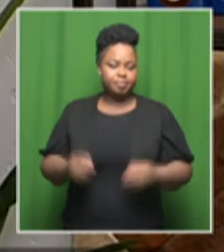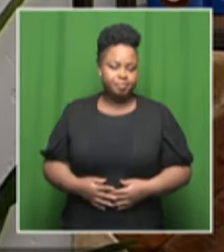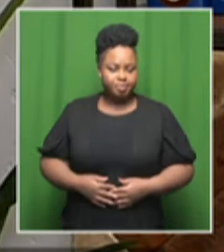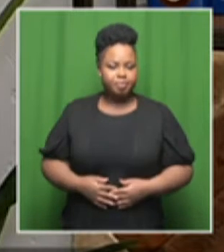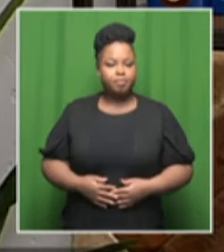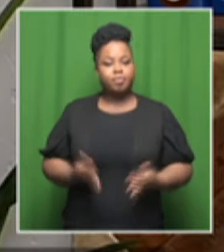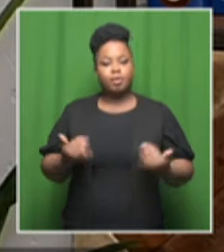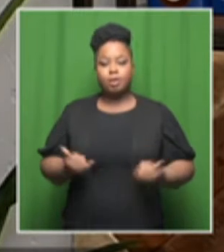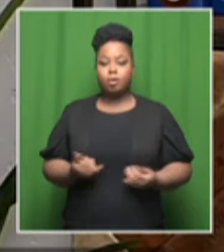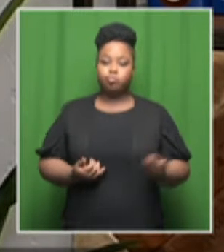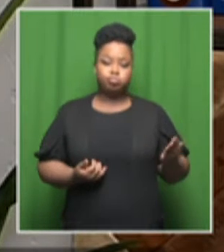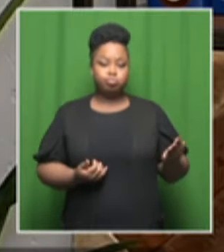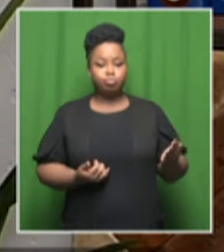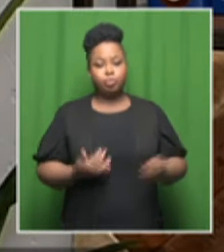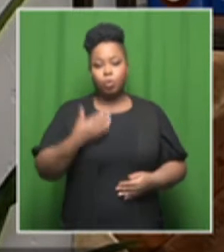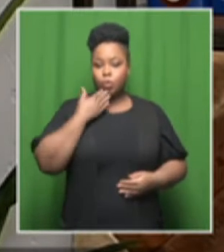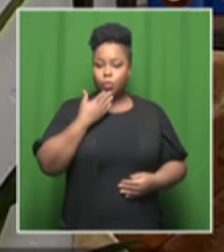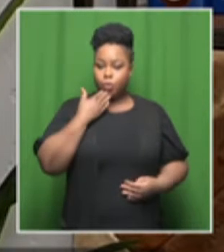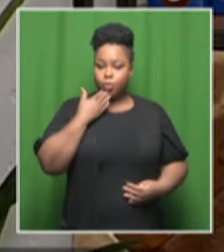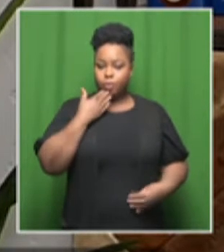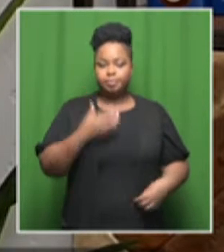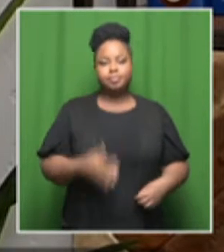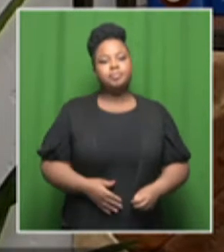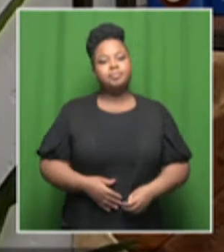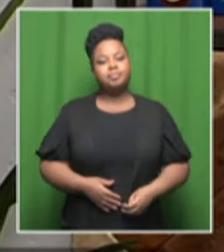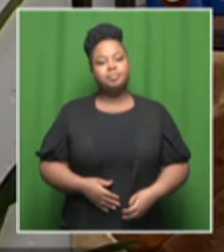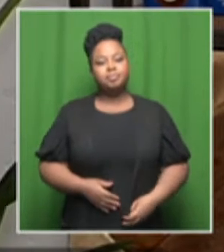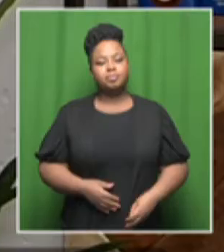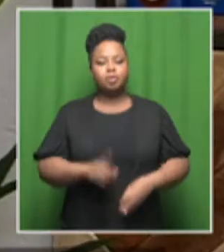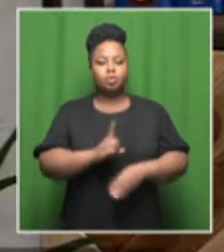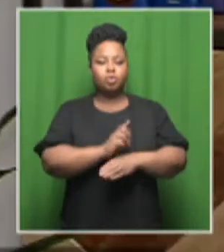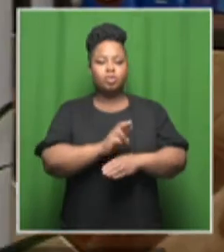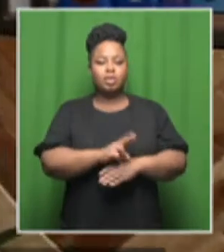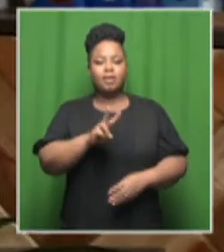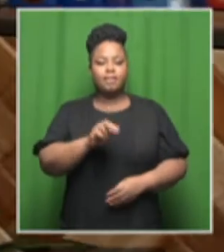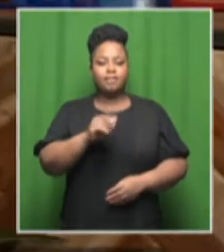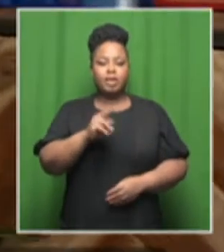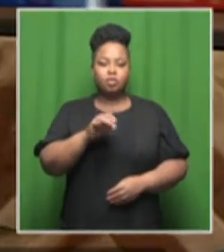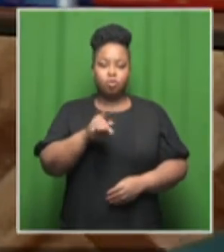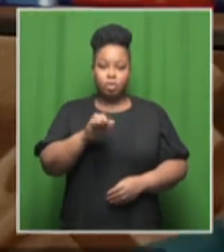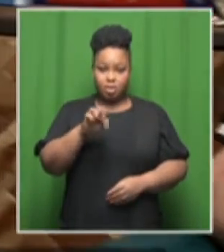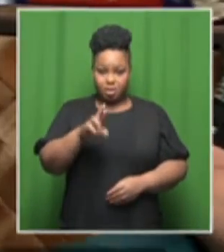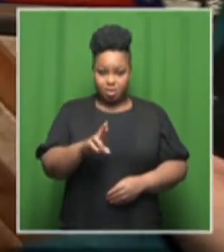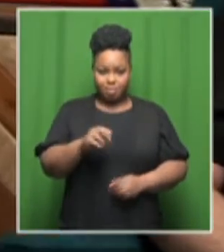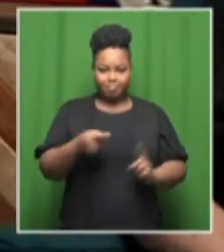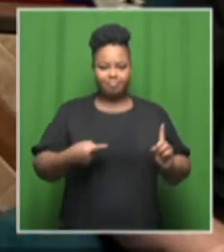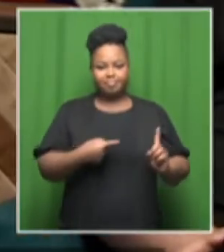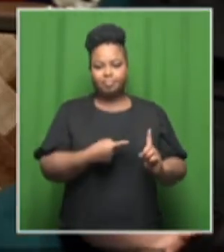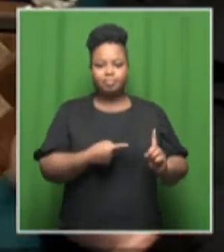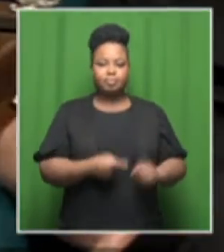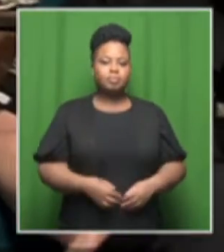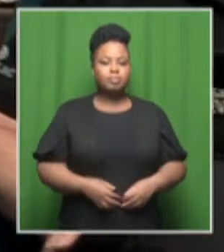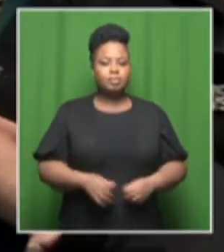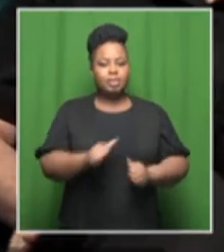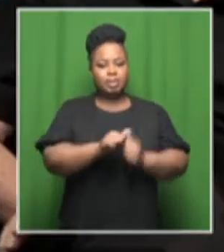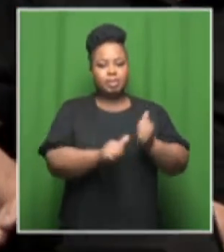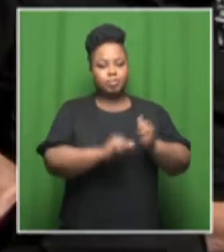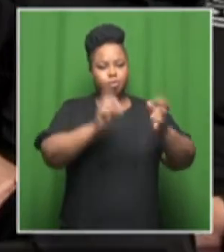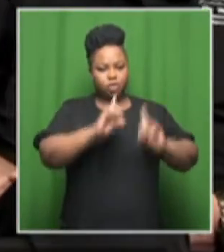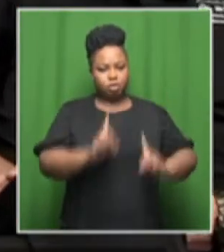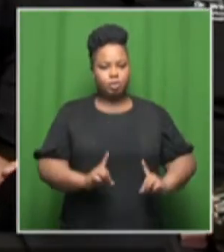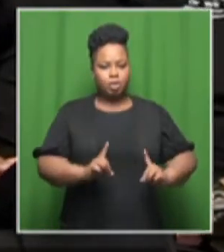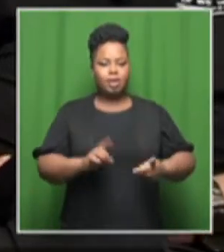So joining me now, I am joined by Dr. Fantonda himself, Dr. Wynand Fantonda. He is a subspecialist